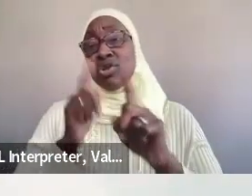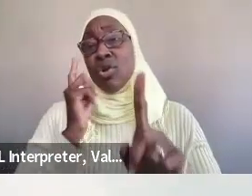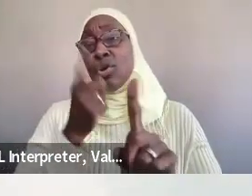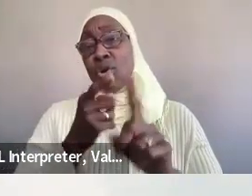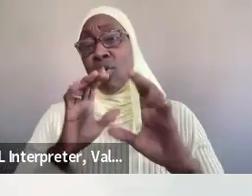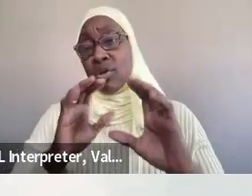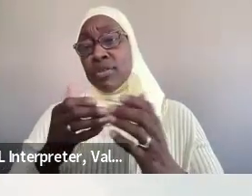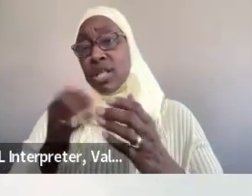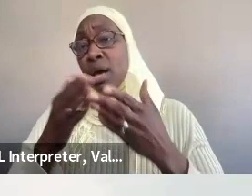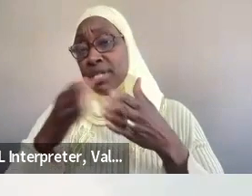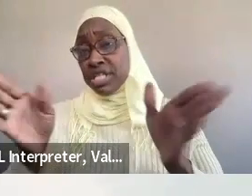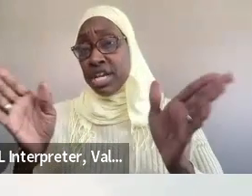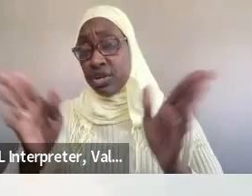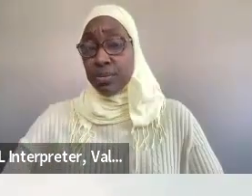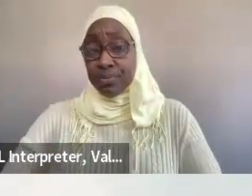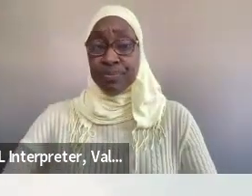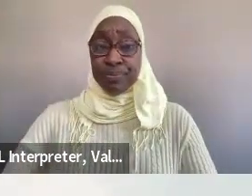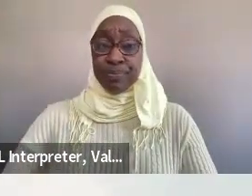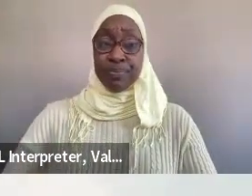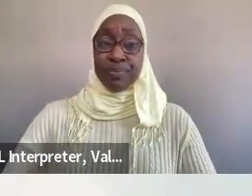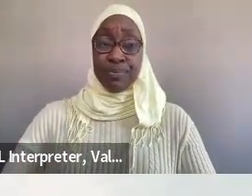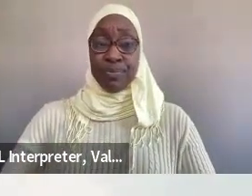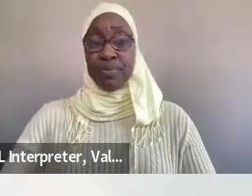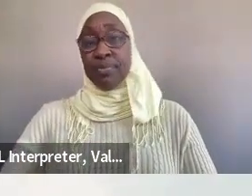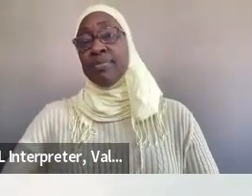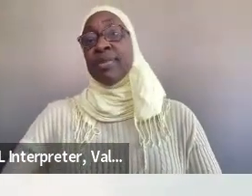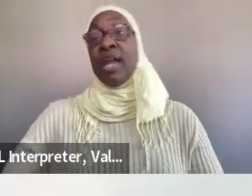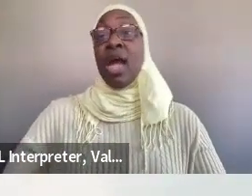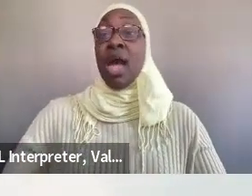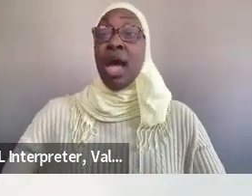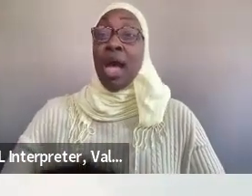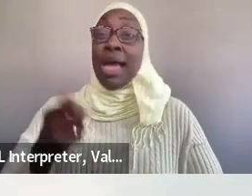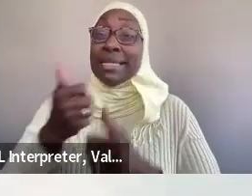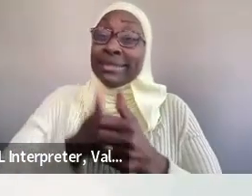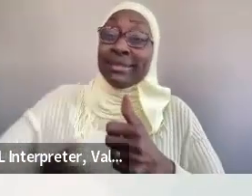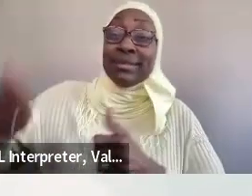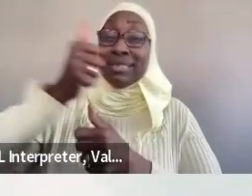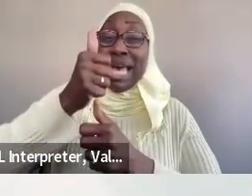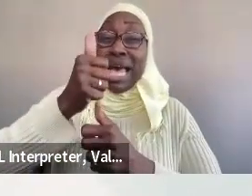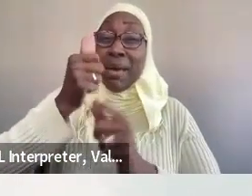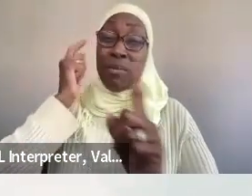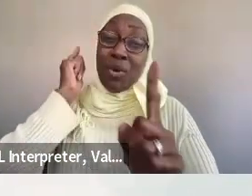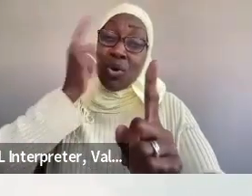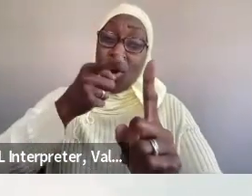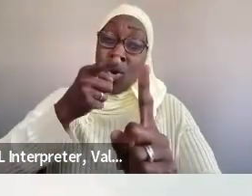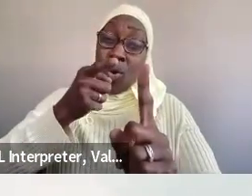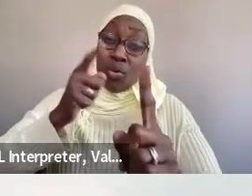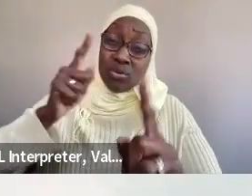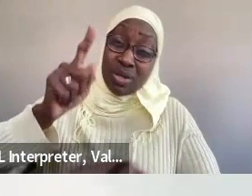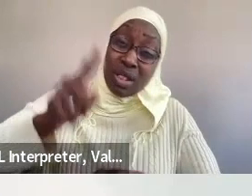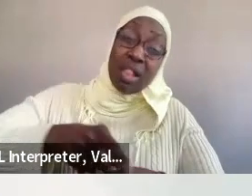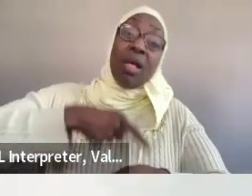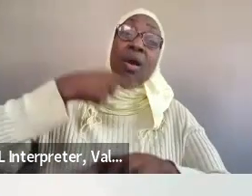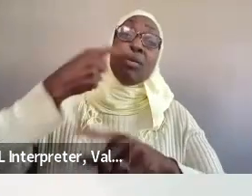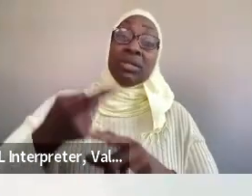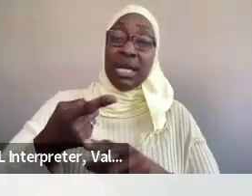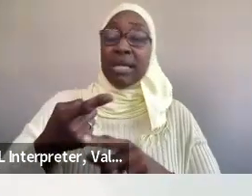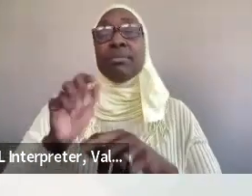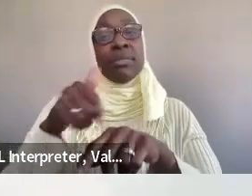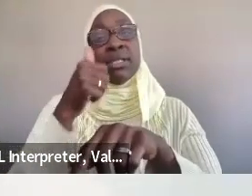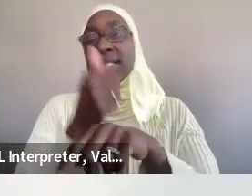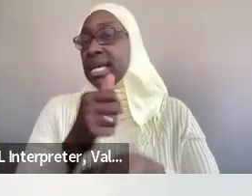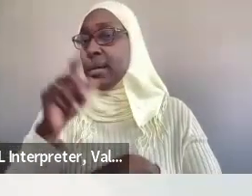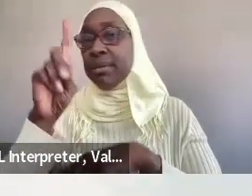general. And also our main long-term goal is definitely continuing to work towards a disability cultural center here on